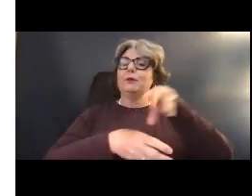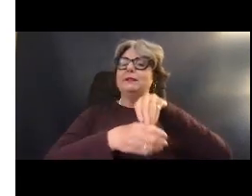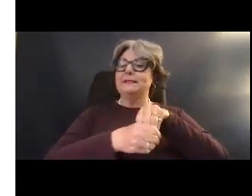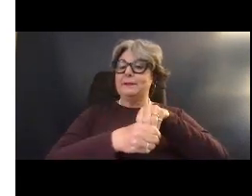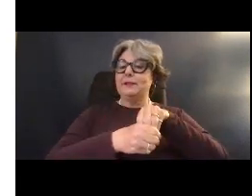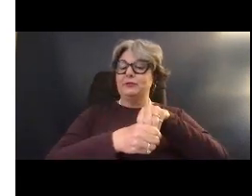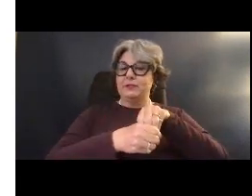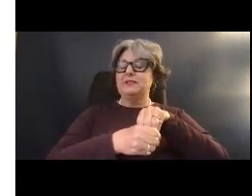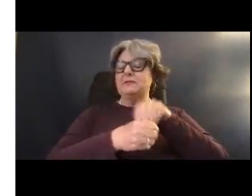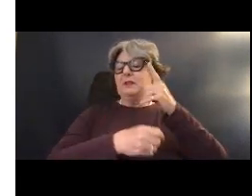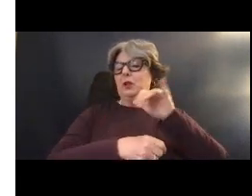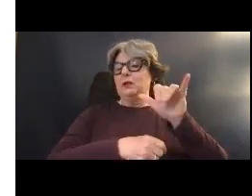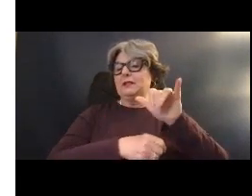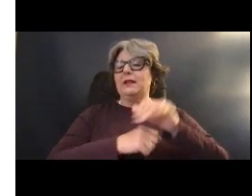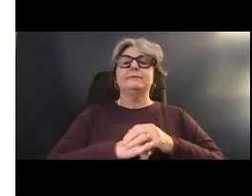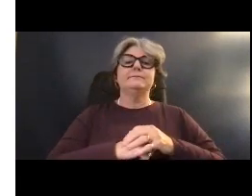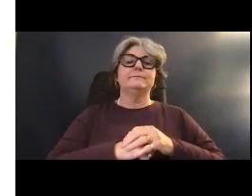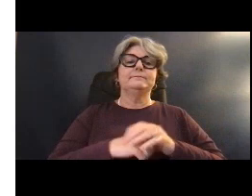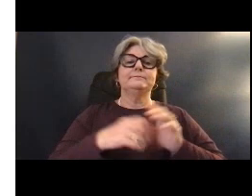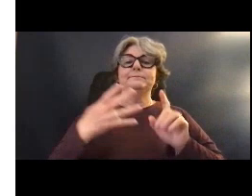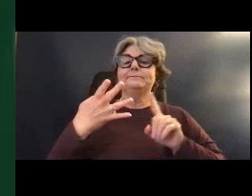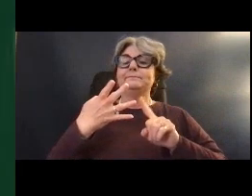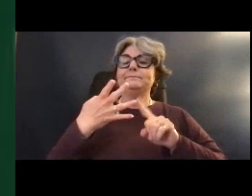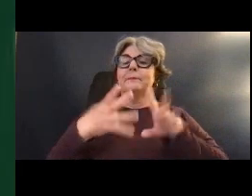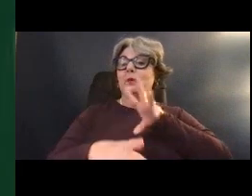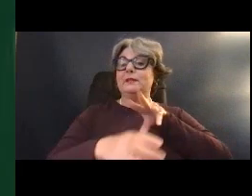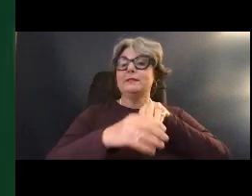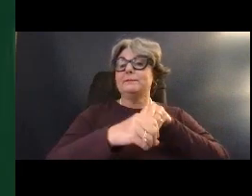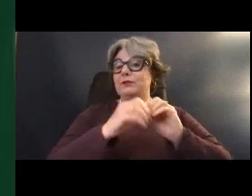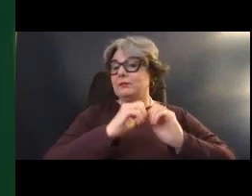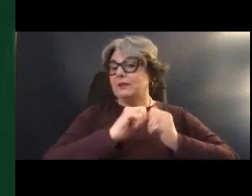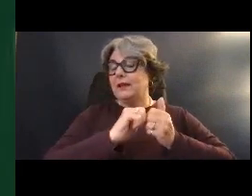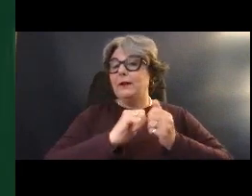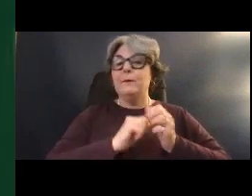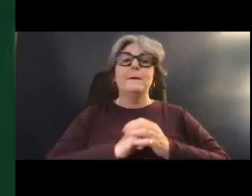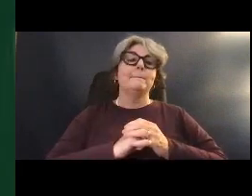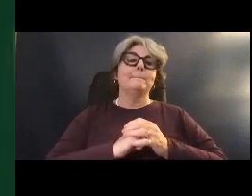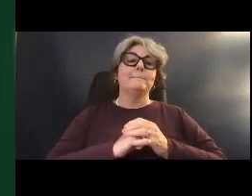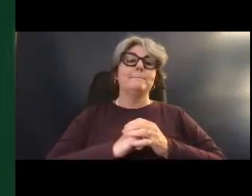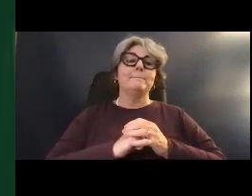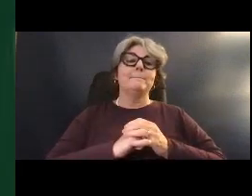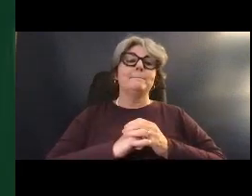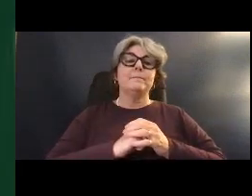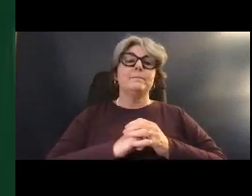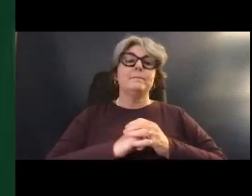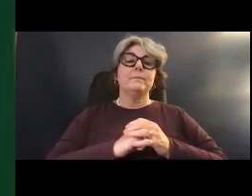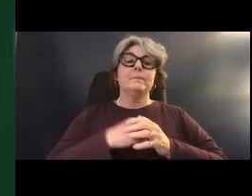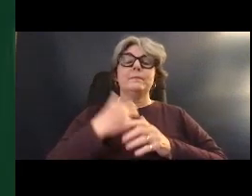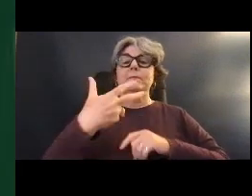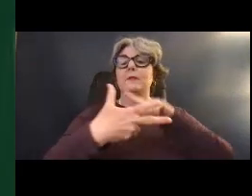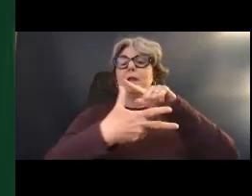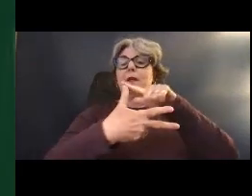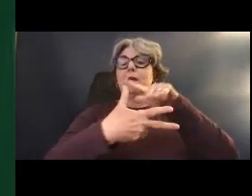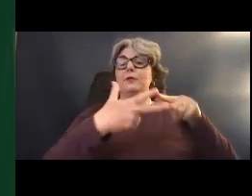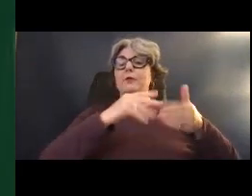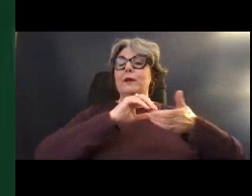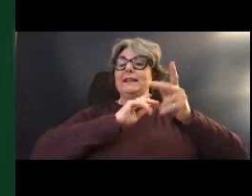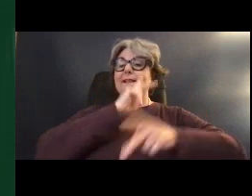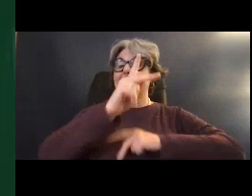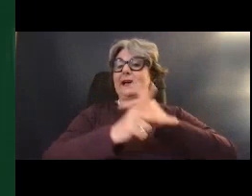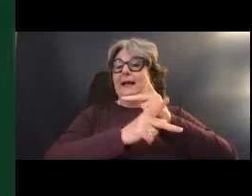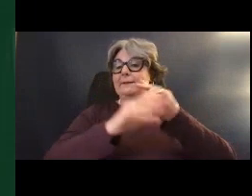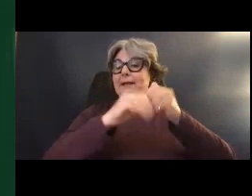Aim for Climate looks like. So there are 3 different partnership types to participate